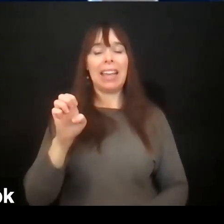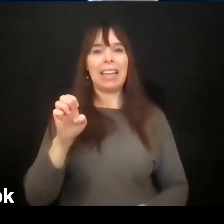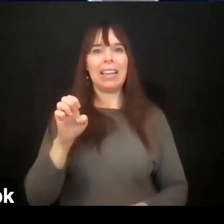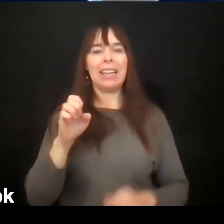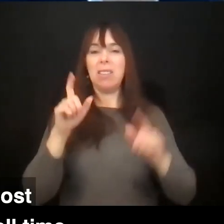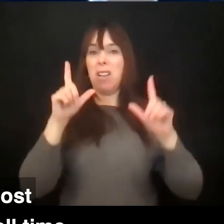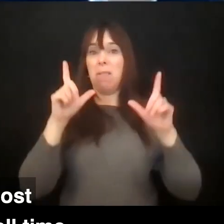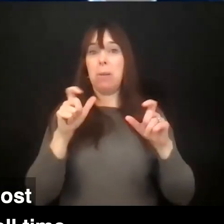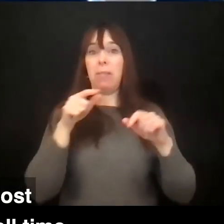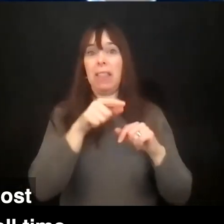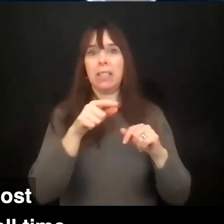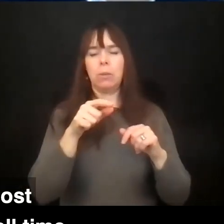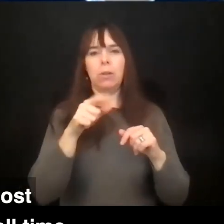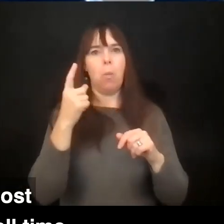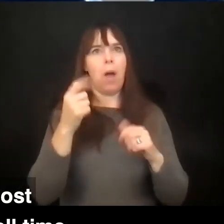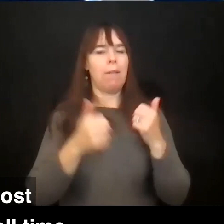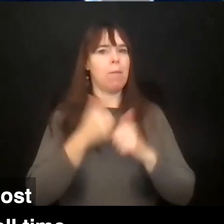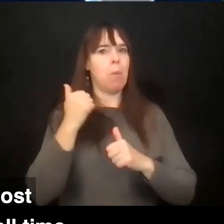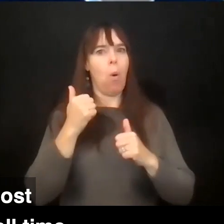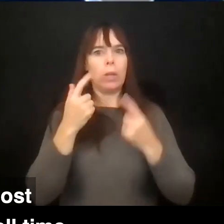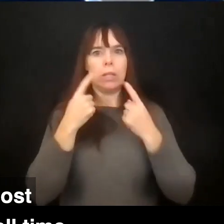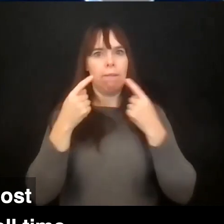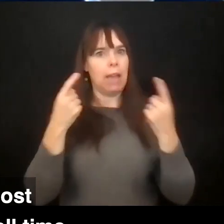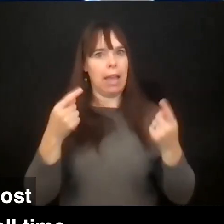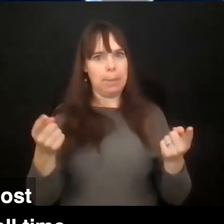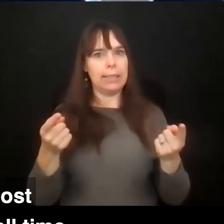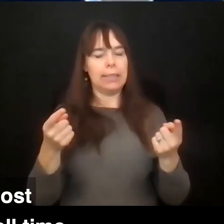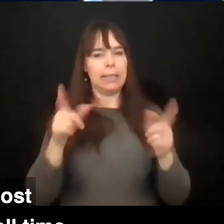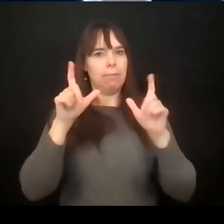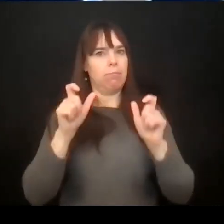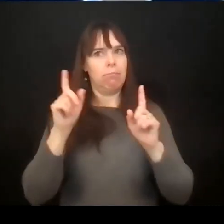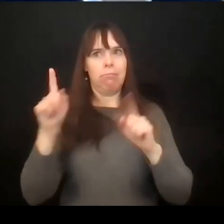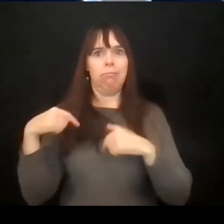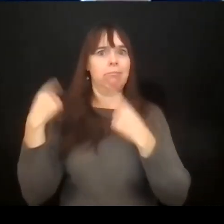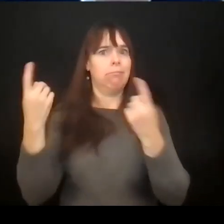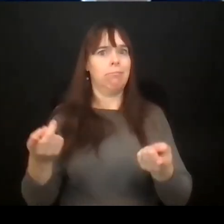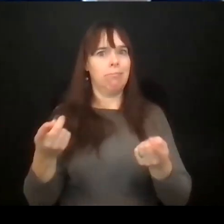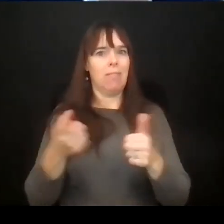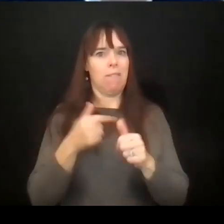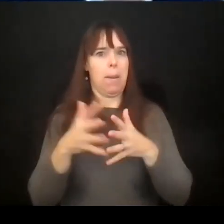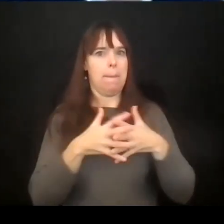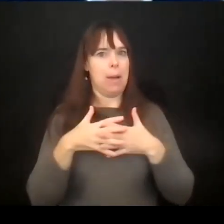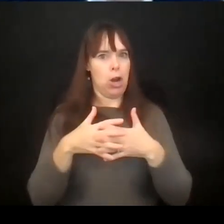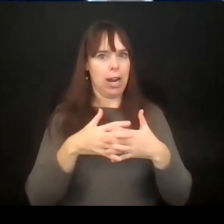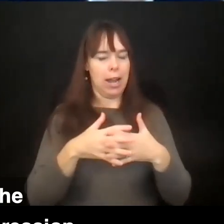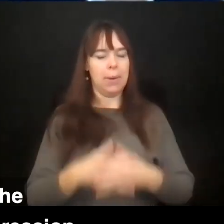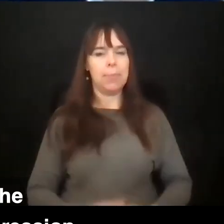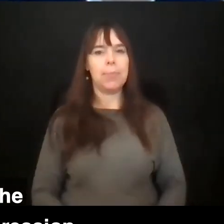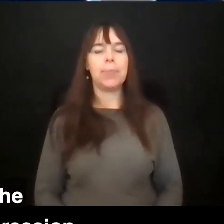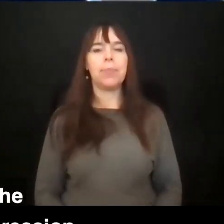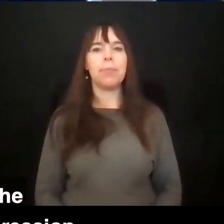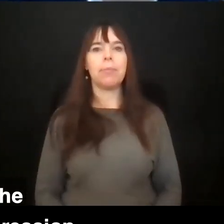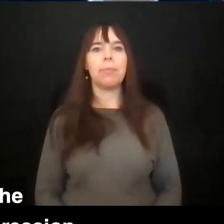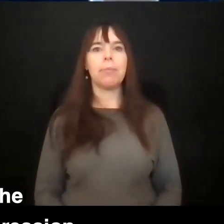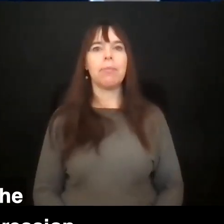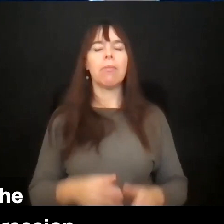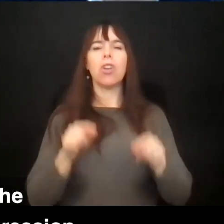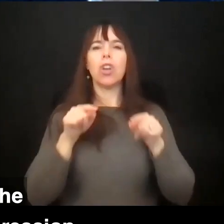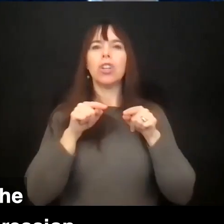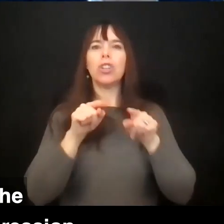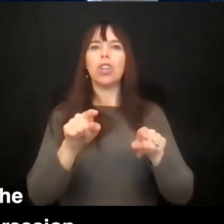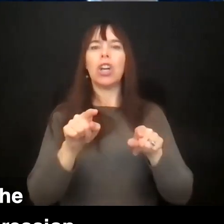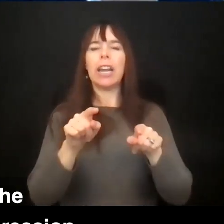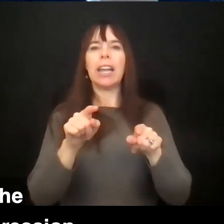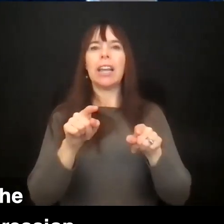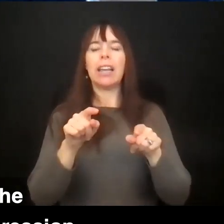this photograph, which is one of the most famous photographs of all time from America. She did this during